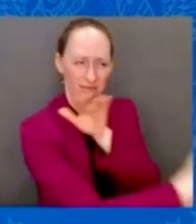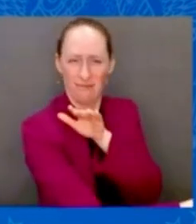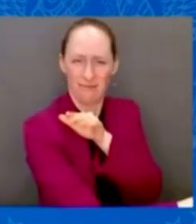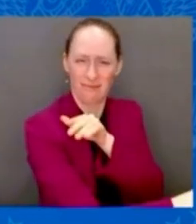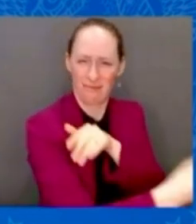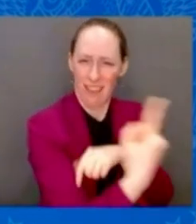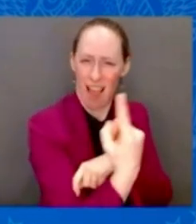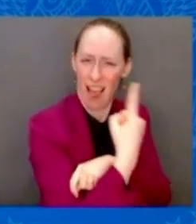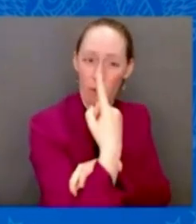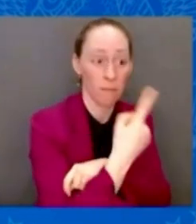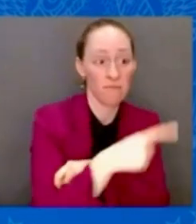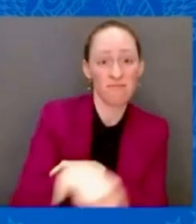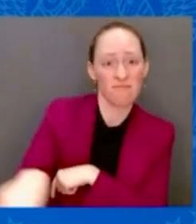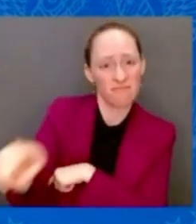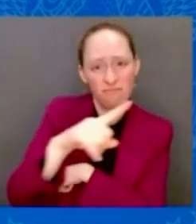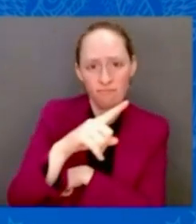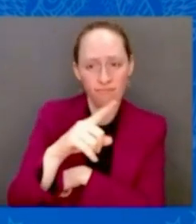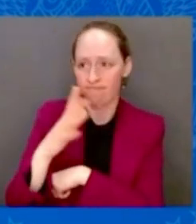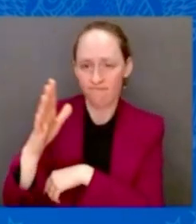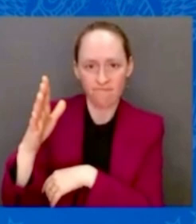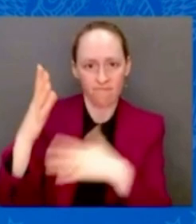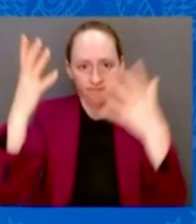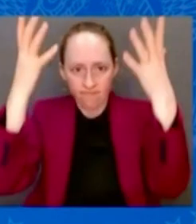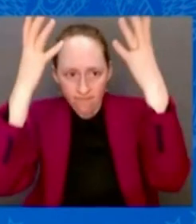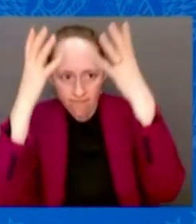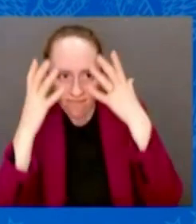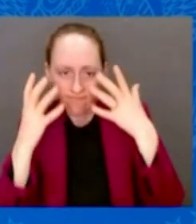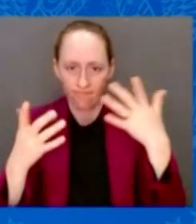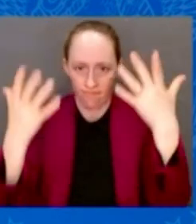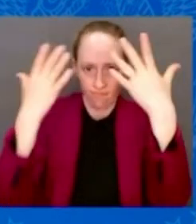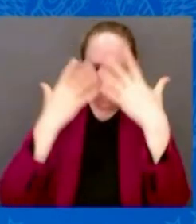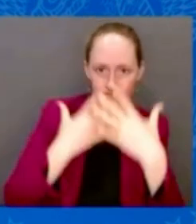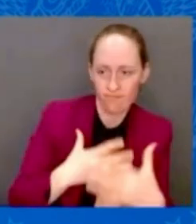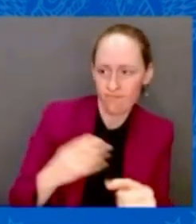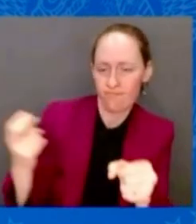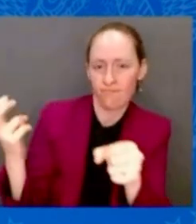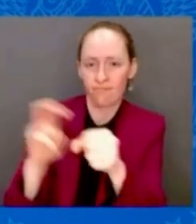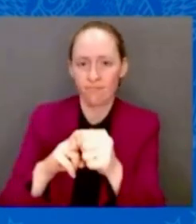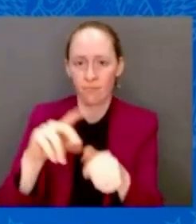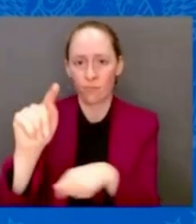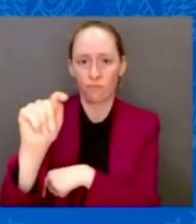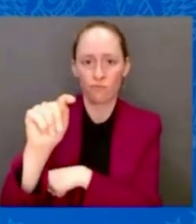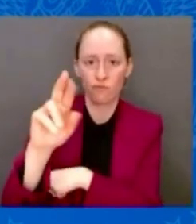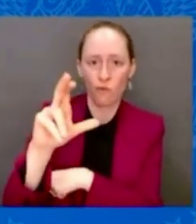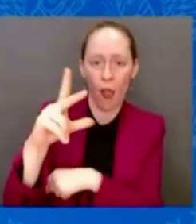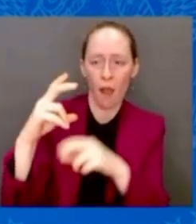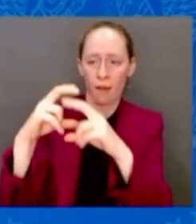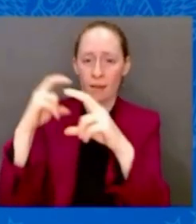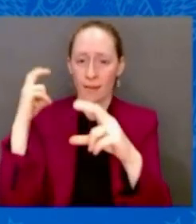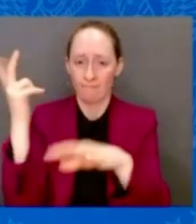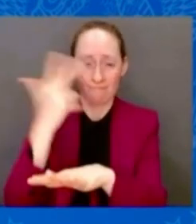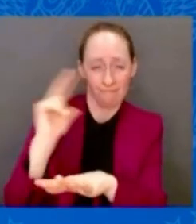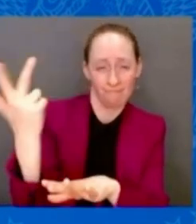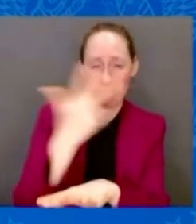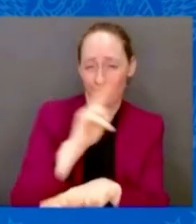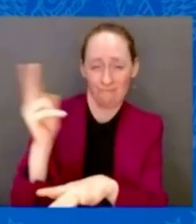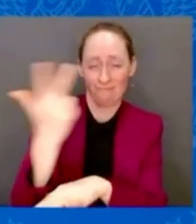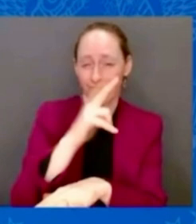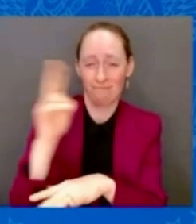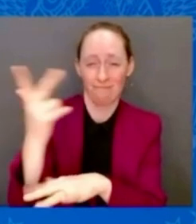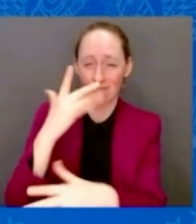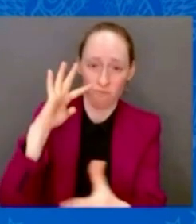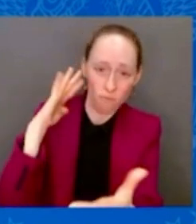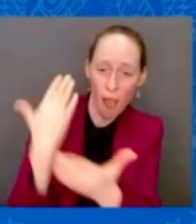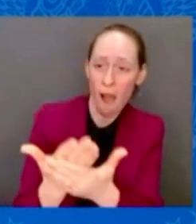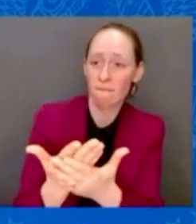you jump in the back of that truck and you jump in the ambulance, you do what you do and you do it well. And you say you're just doing your